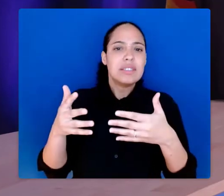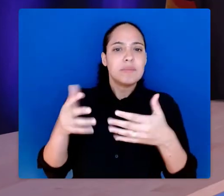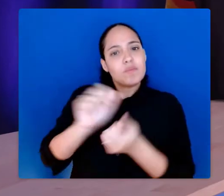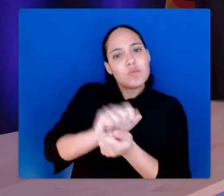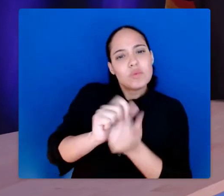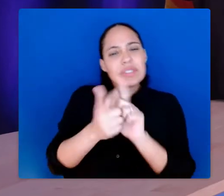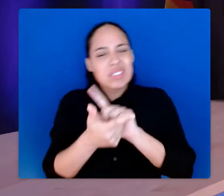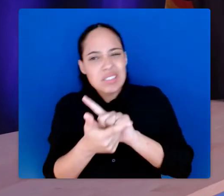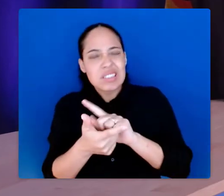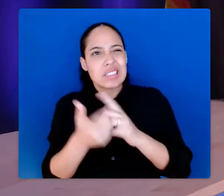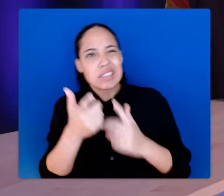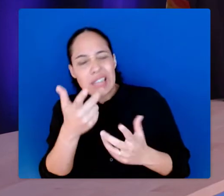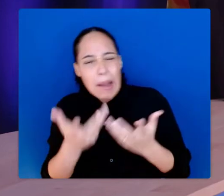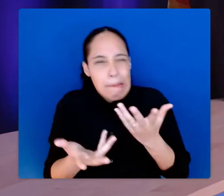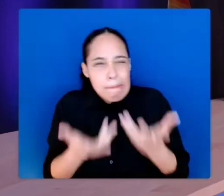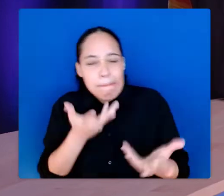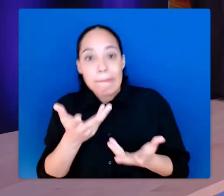then with